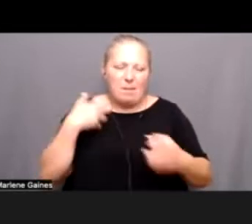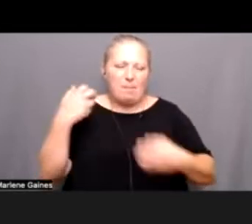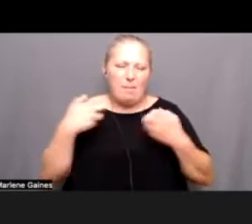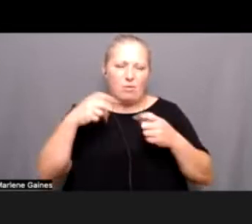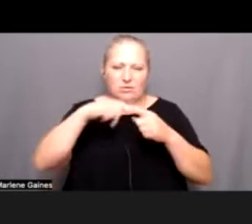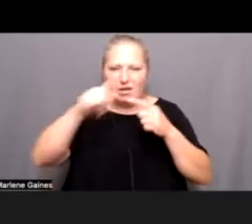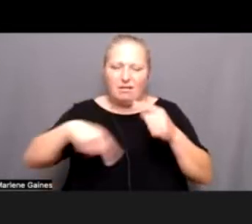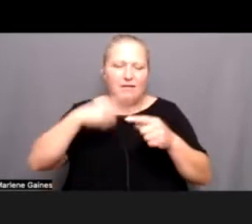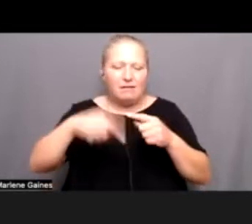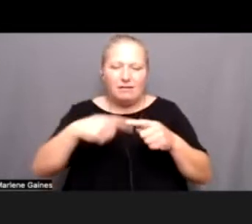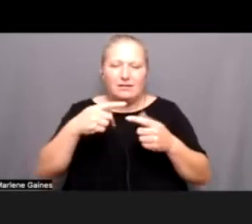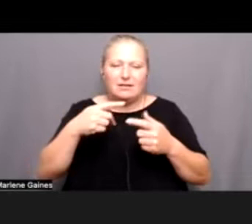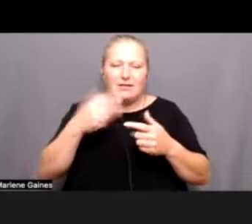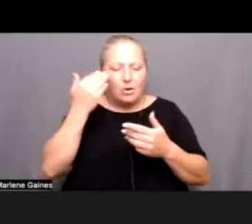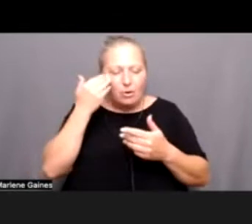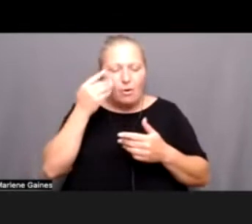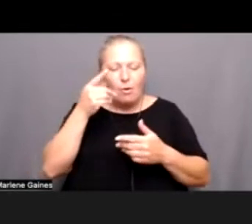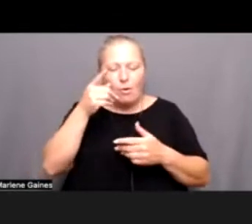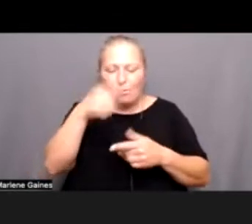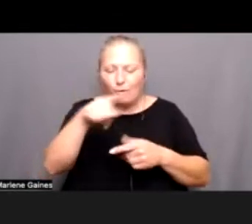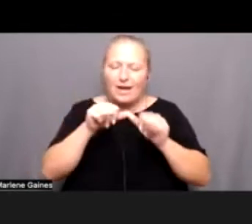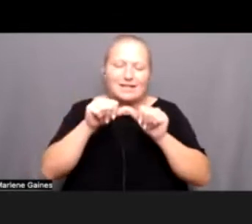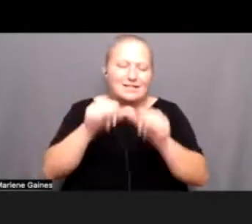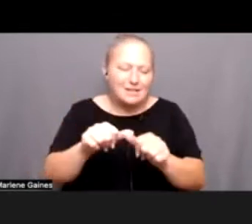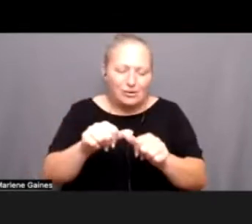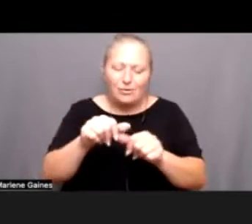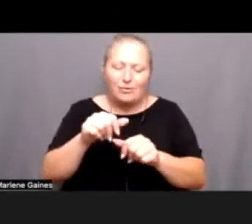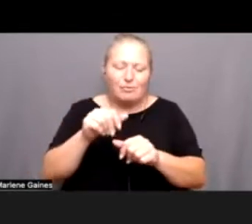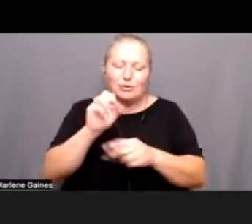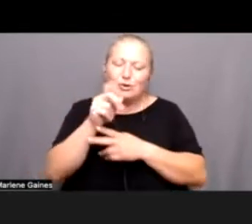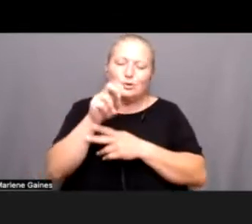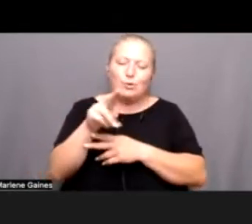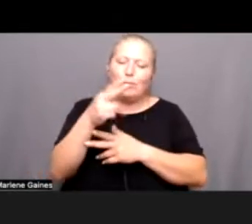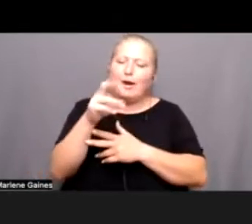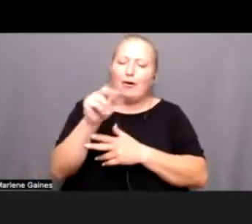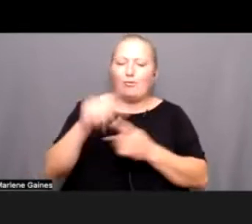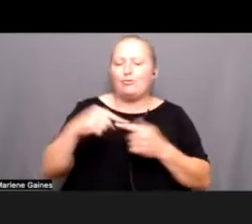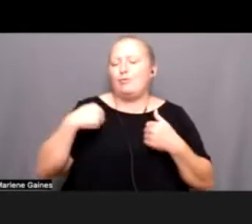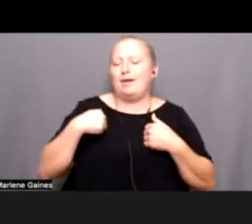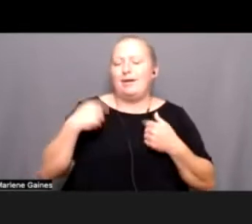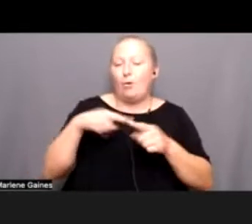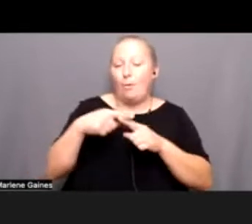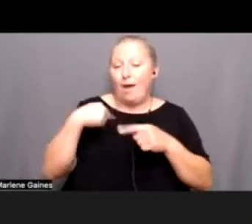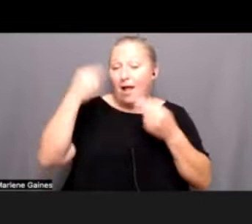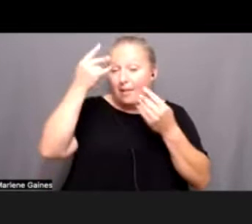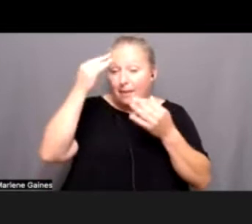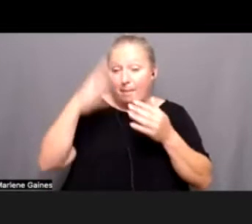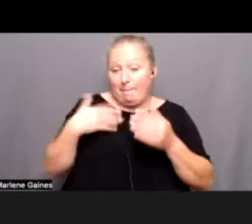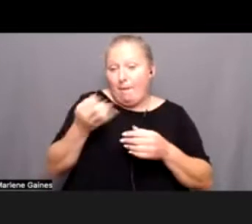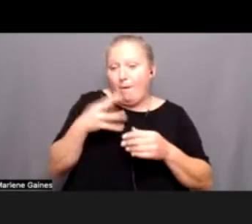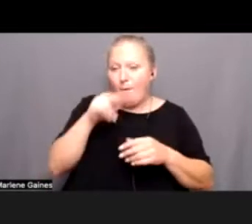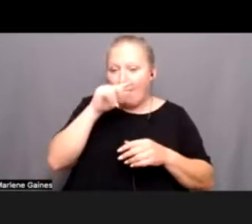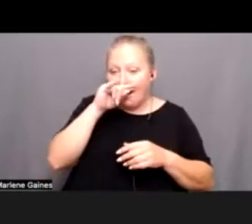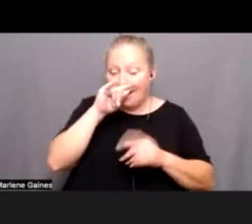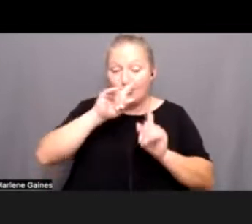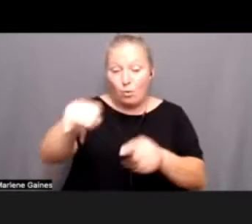want you all to know that you continue to be superheroes to me. And when I think about my own kids going